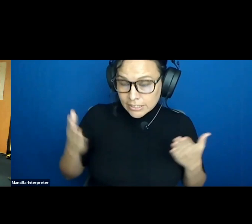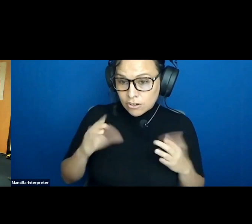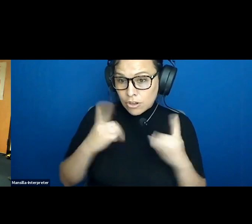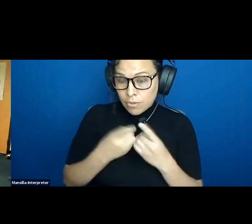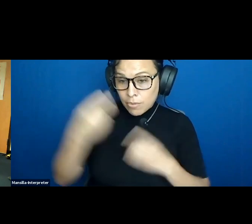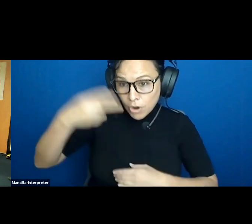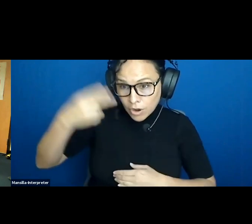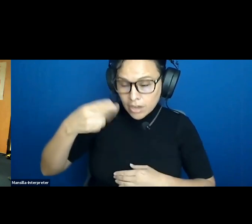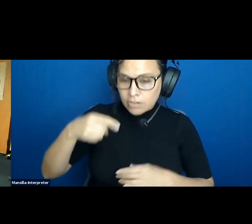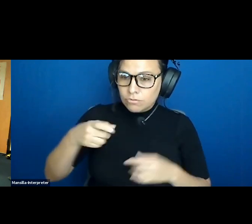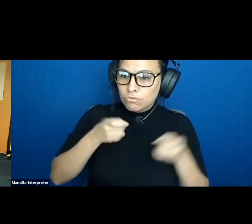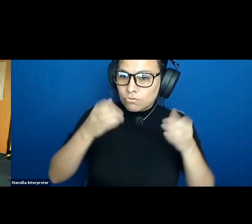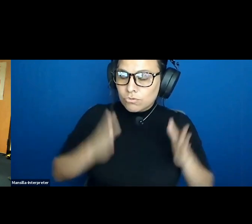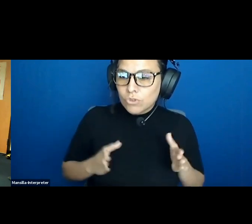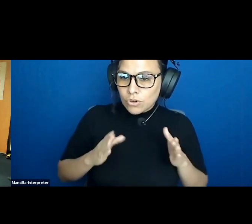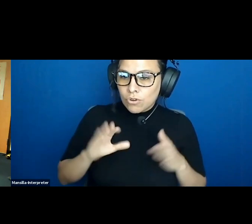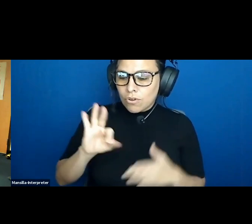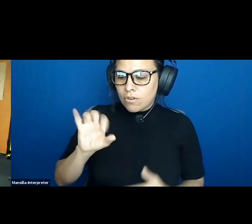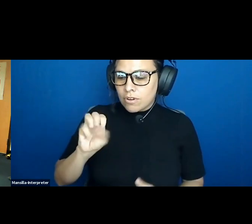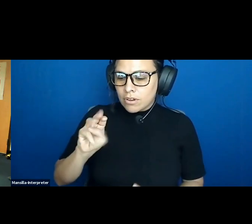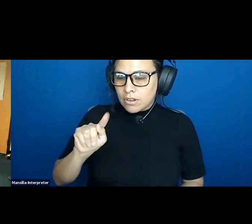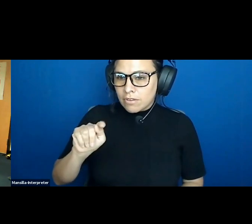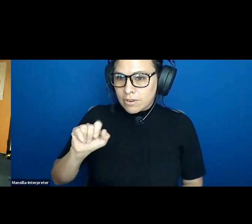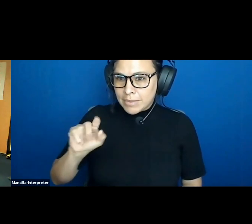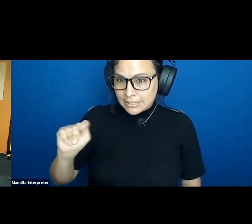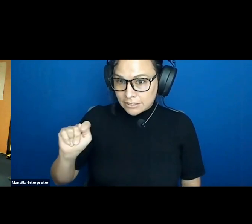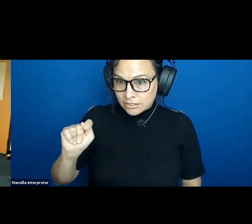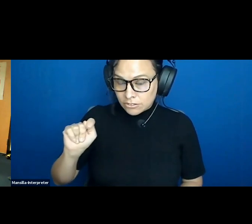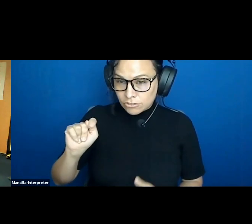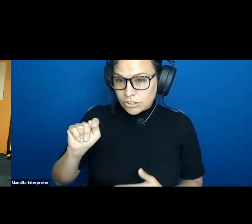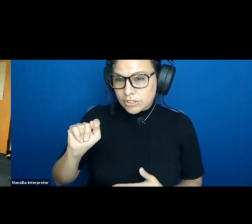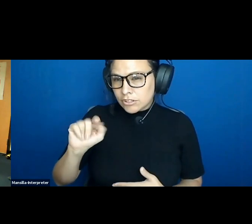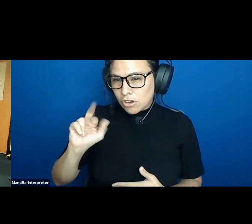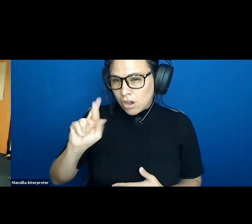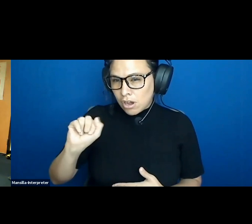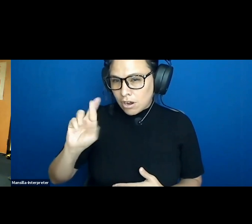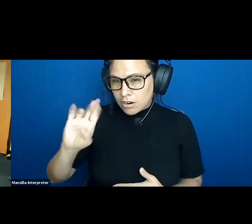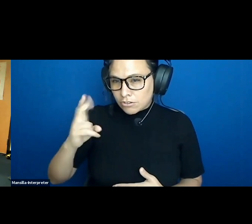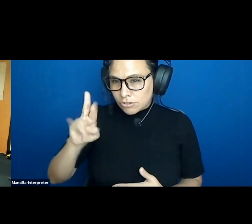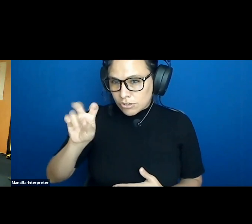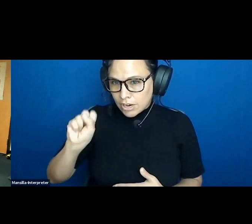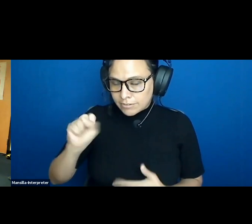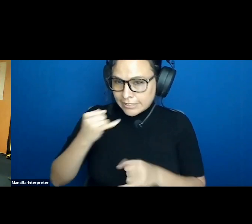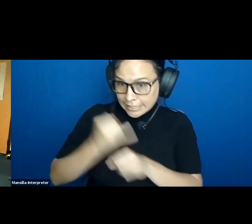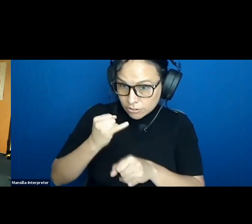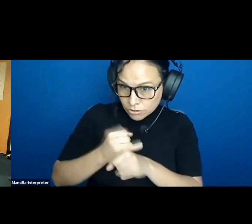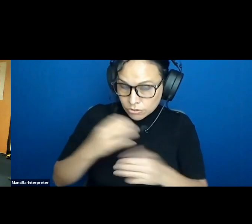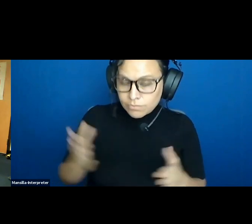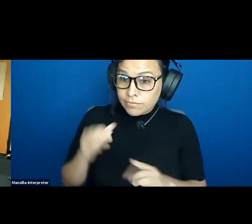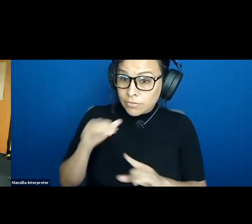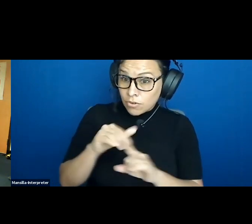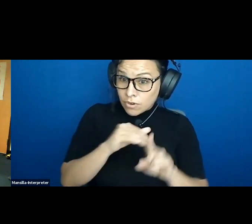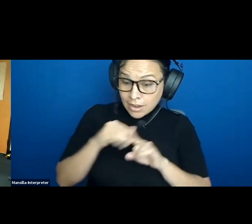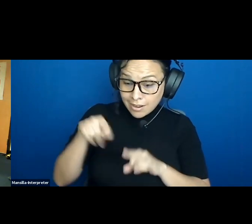also director of the Feminist Research Institute, all of which leads me to this precise moment. A reminder that after